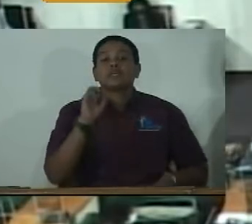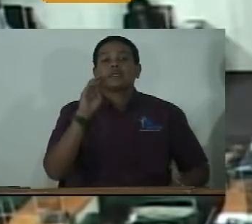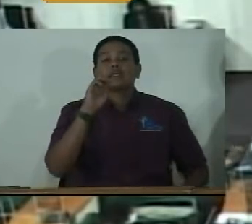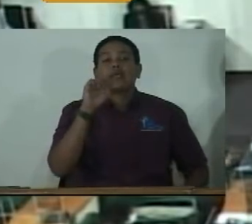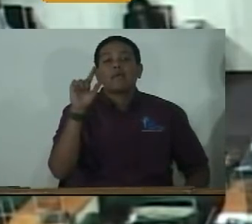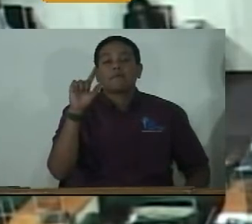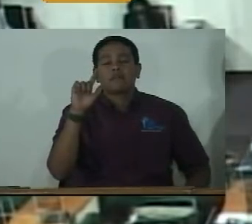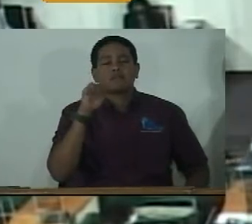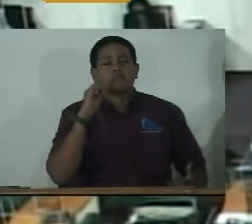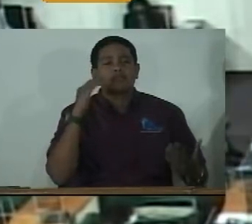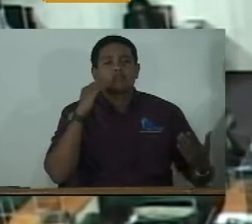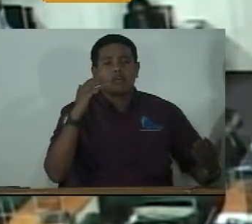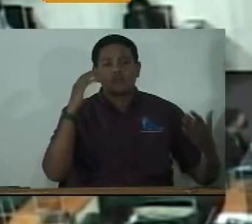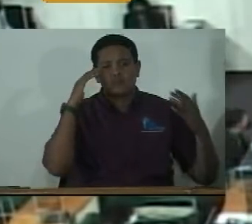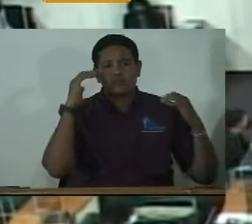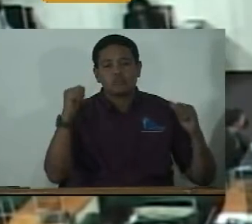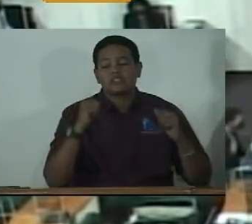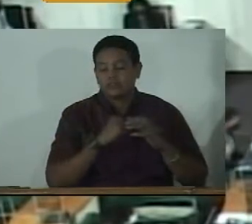Thank you, Mr. President.